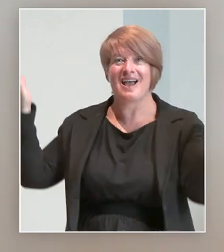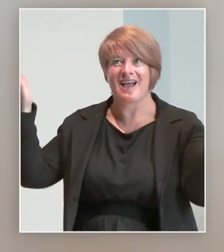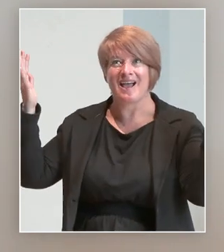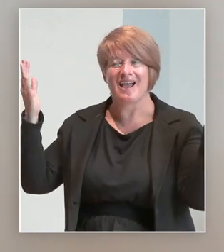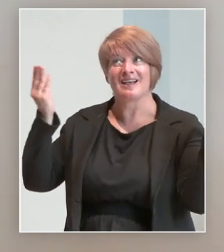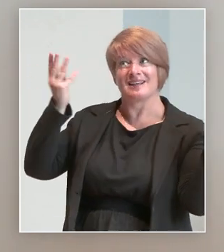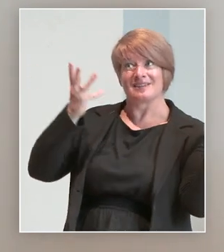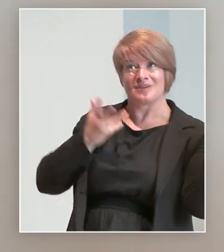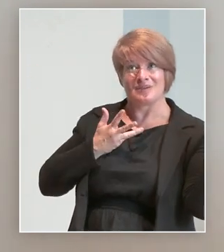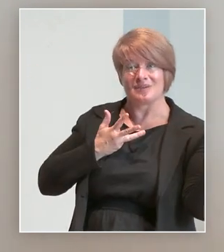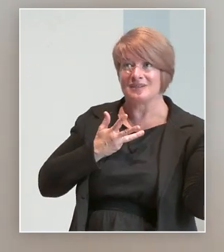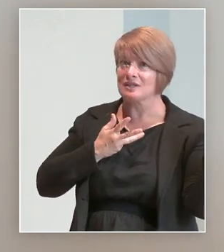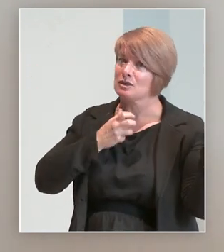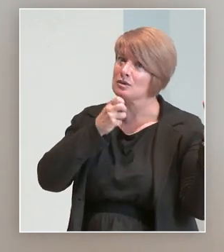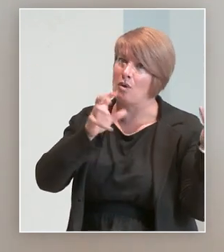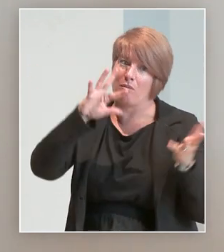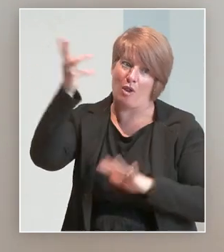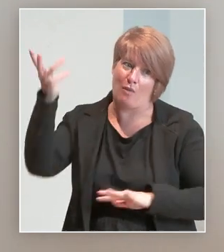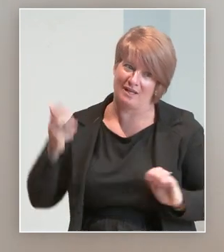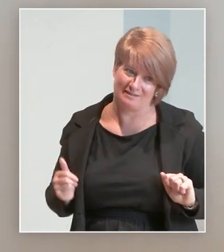He's told us not to blow it.